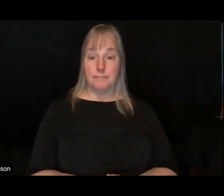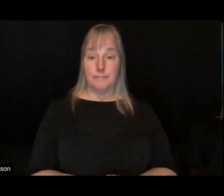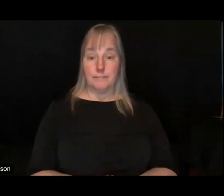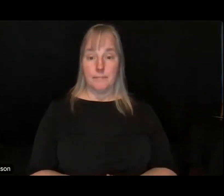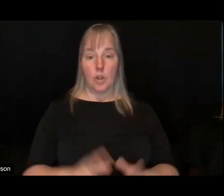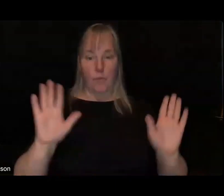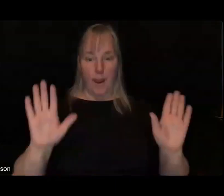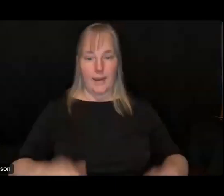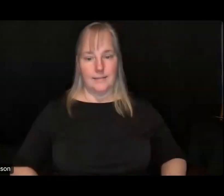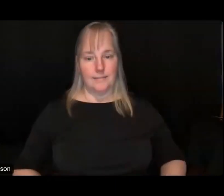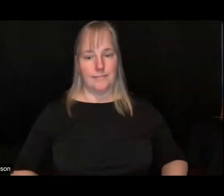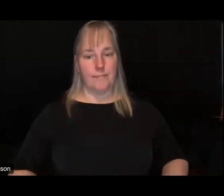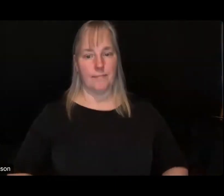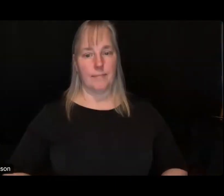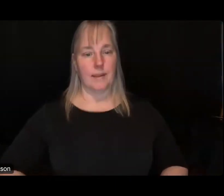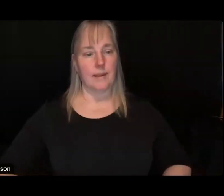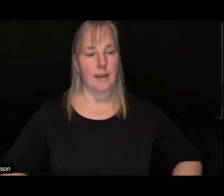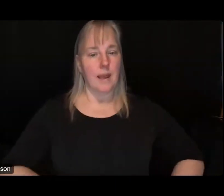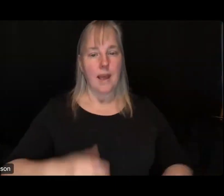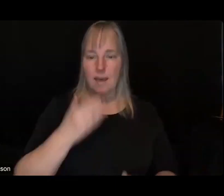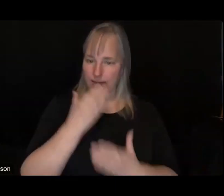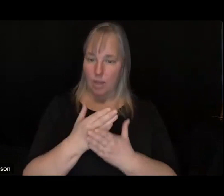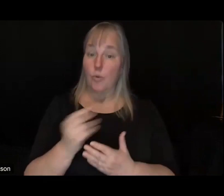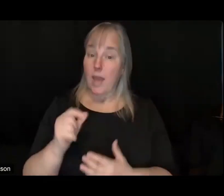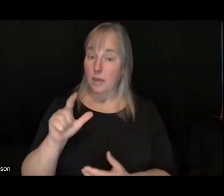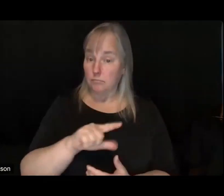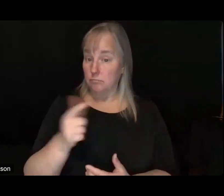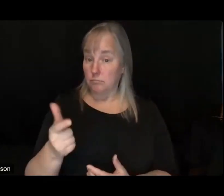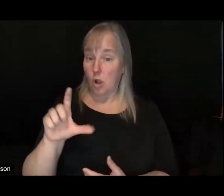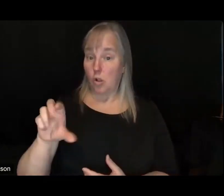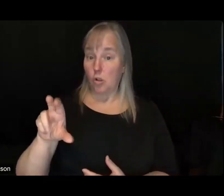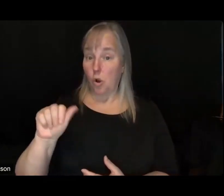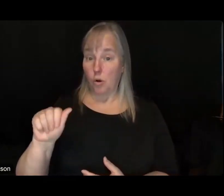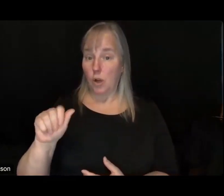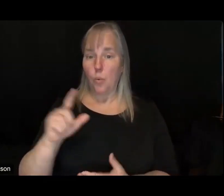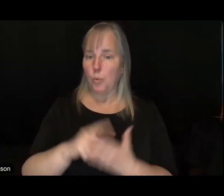Great. Thank you. And Laura, what are your thoughts on that?